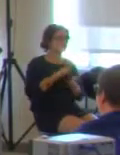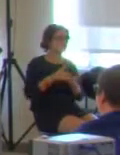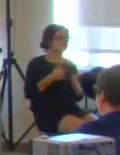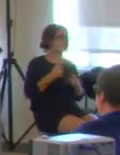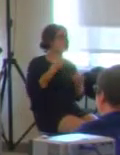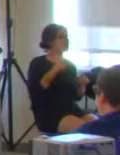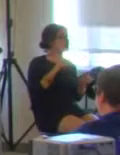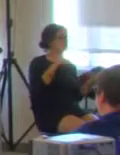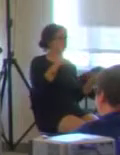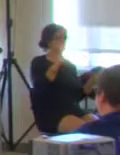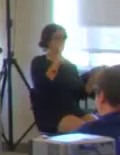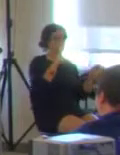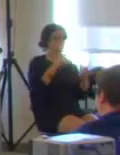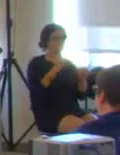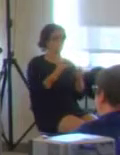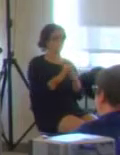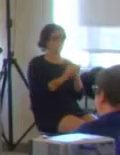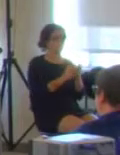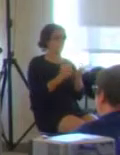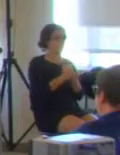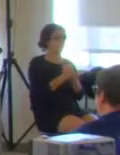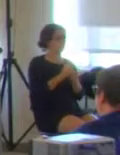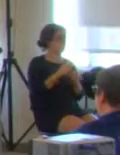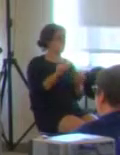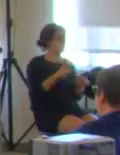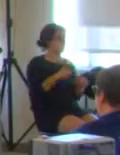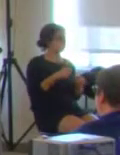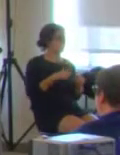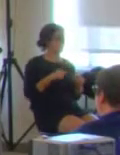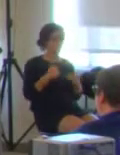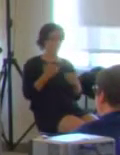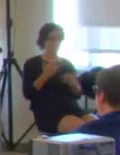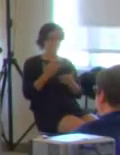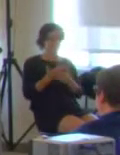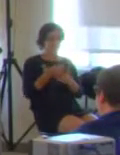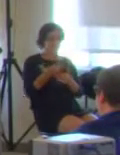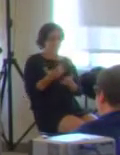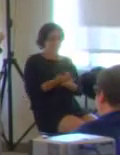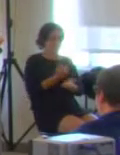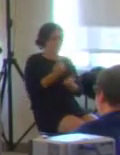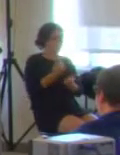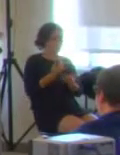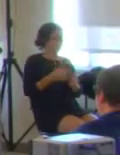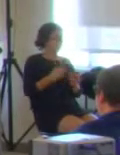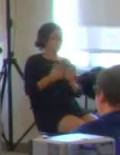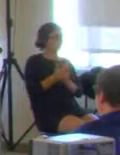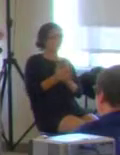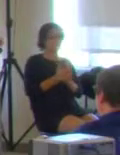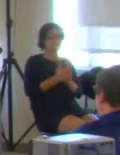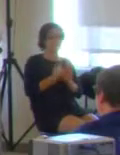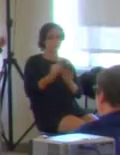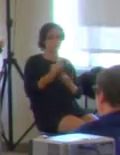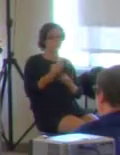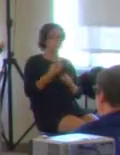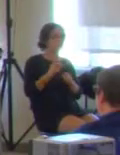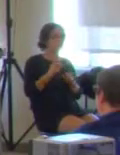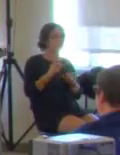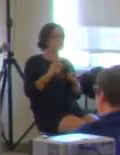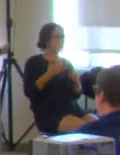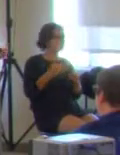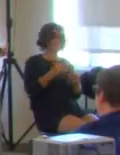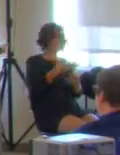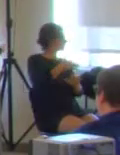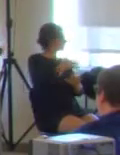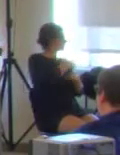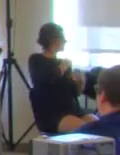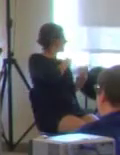aid wherever I can get it, but I'll tell you, by the time we get to it, a lot of things have already been put into motion that we have